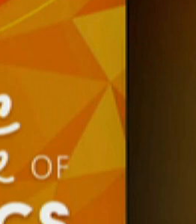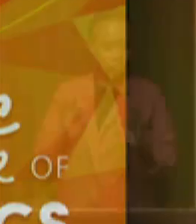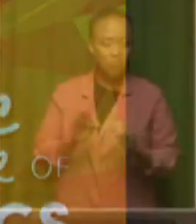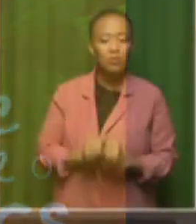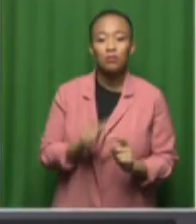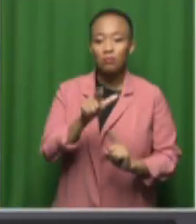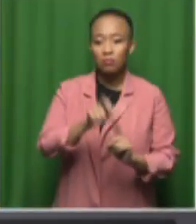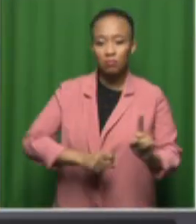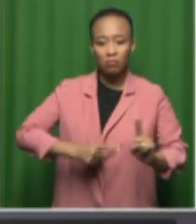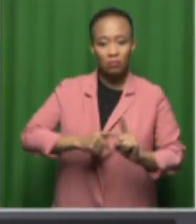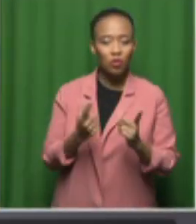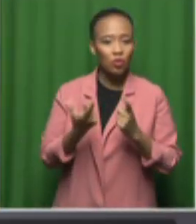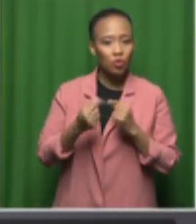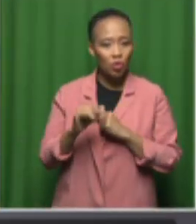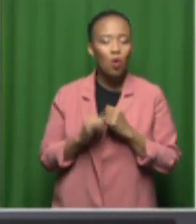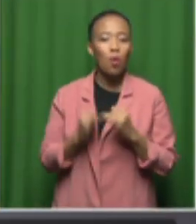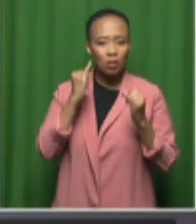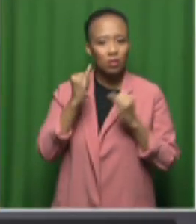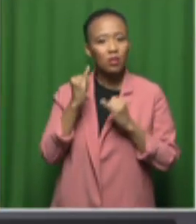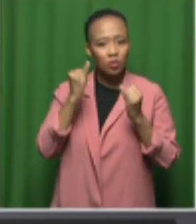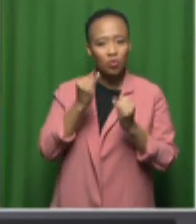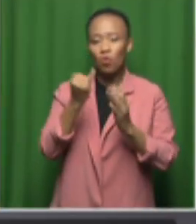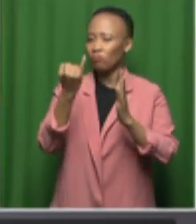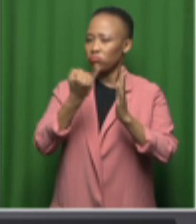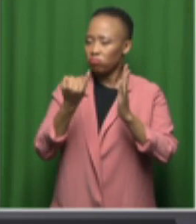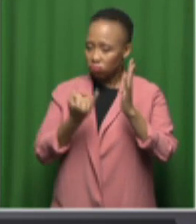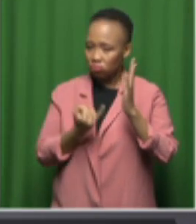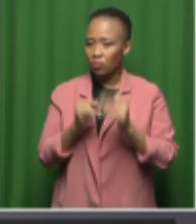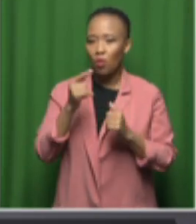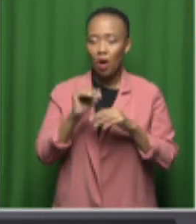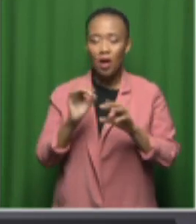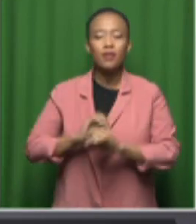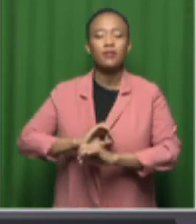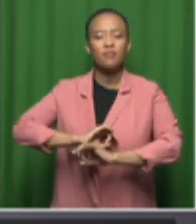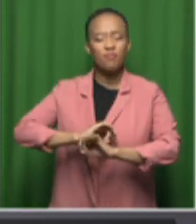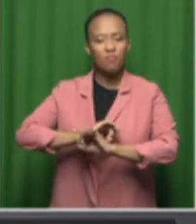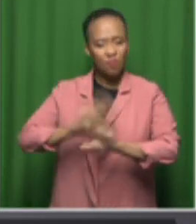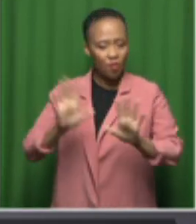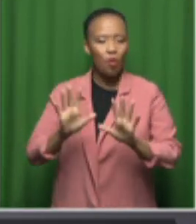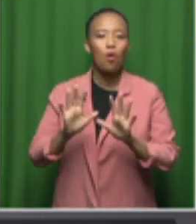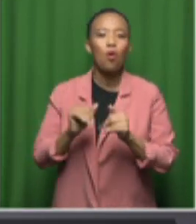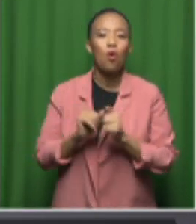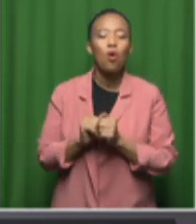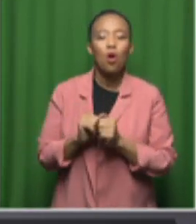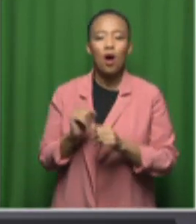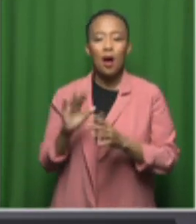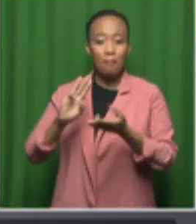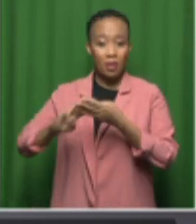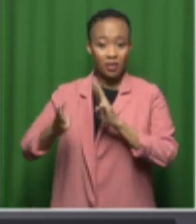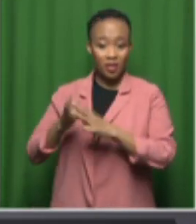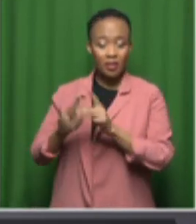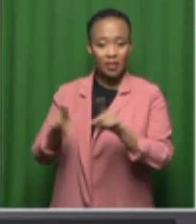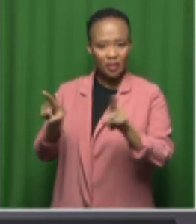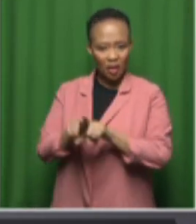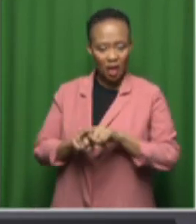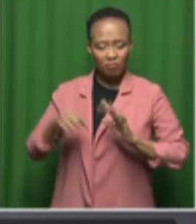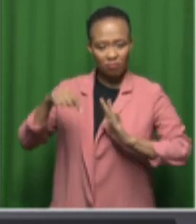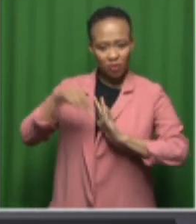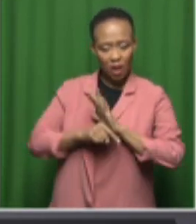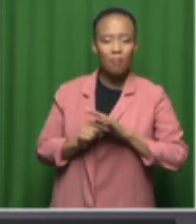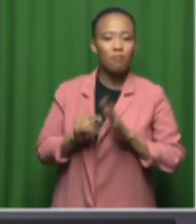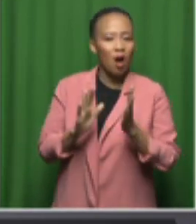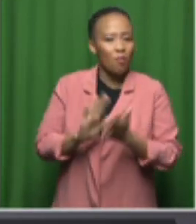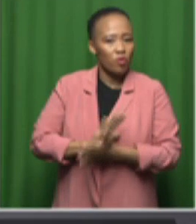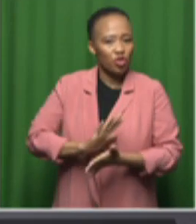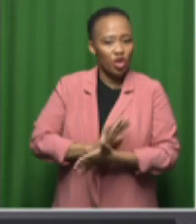she aims to illustrate the often intimidating world of pure mathematics and instills a much deeper appreciation for the beauty of